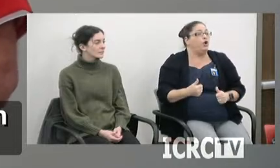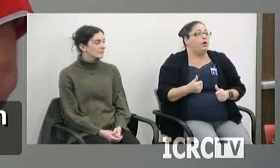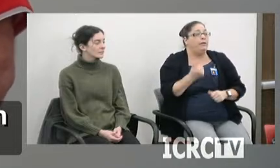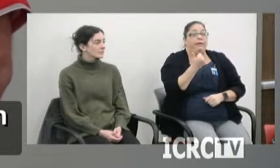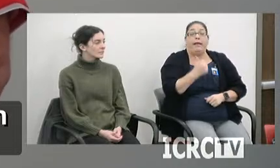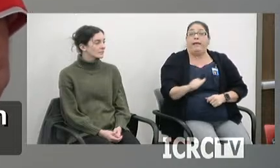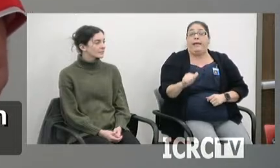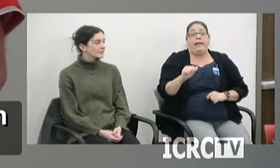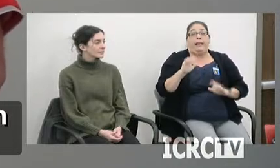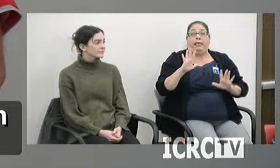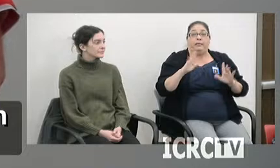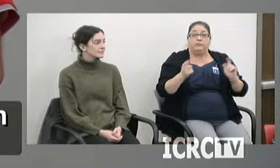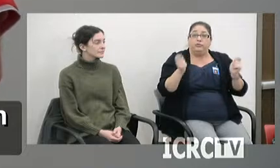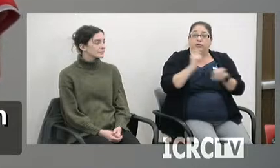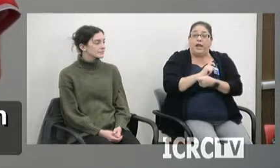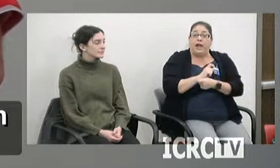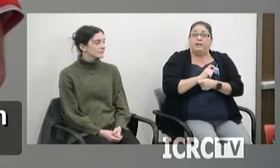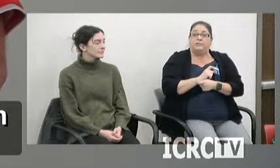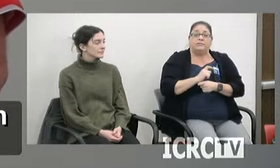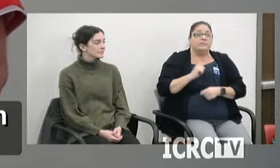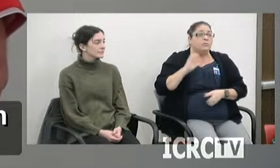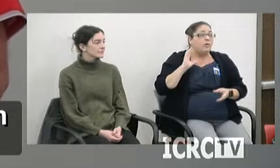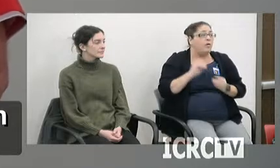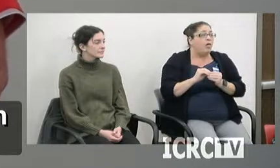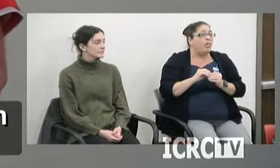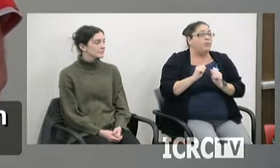we have had some changes. They're all within the